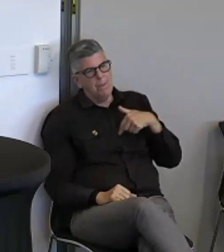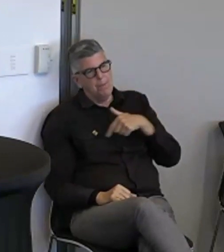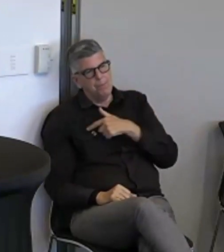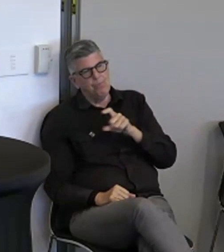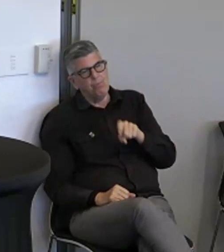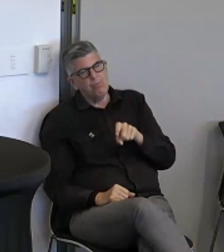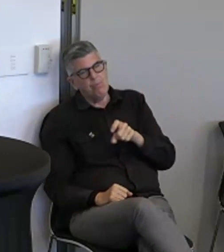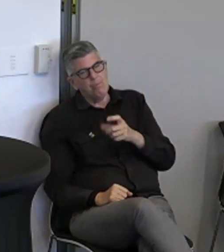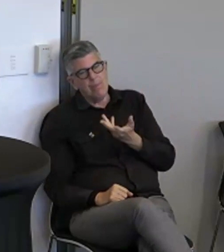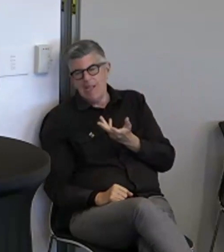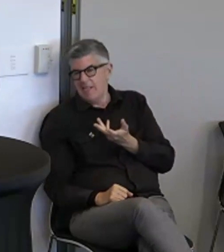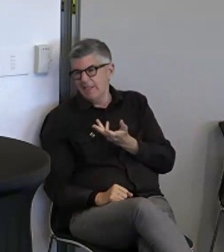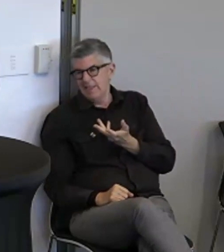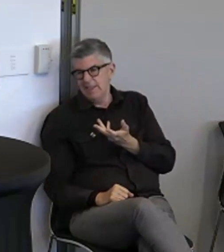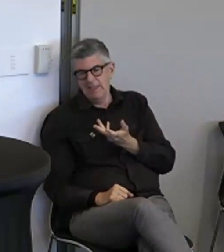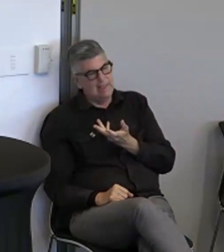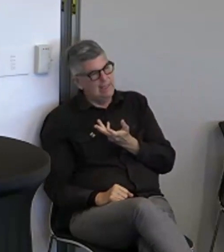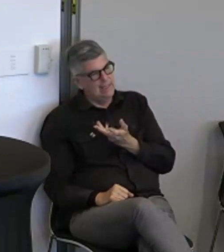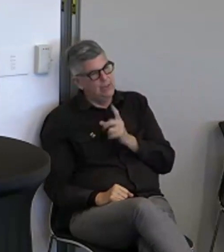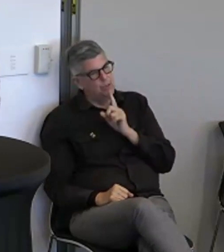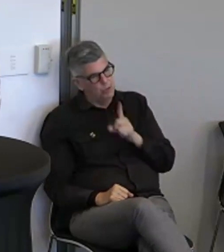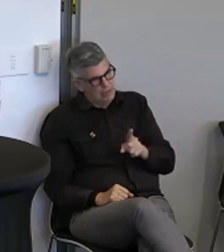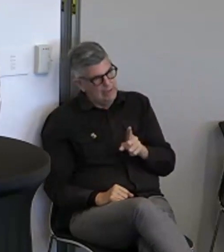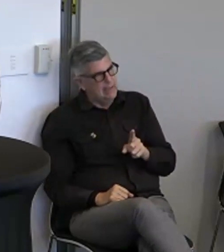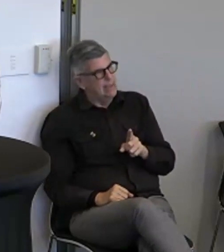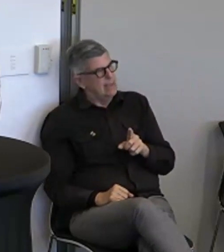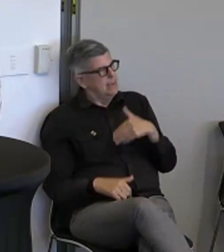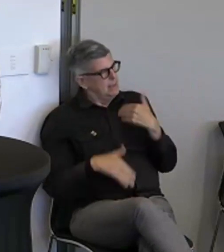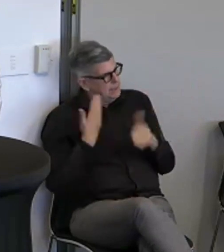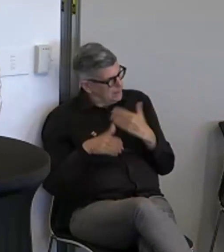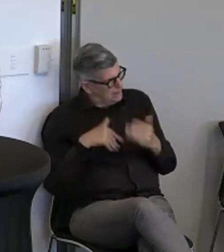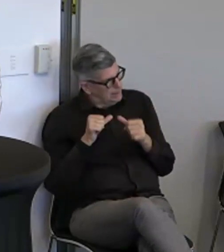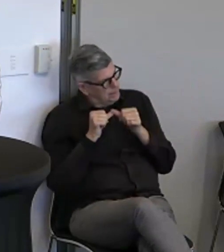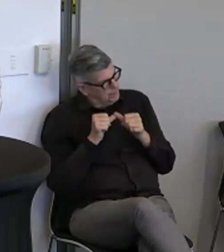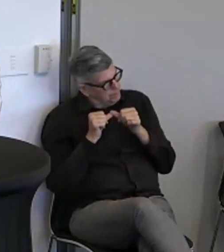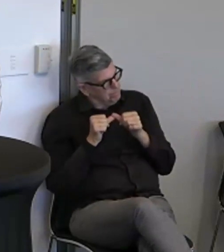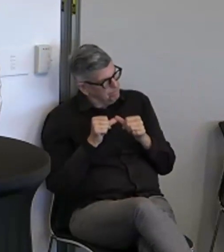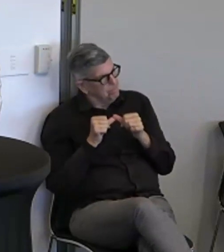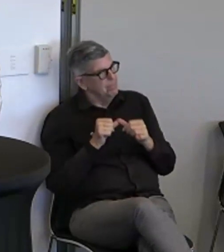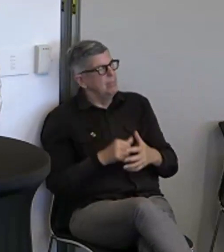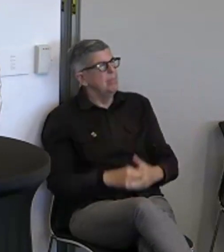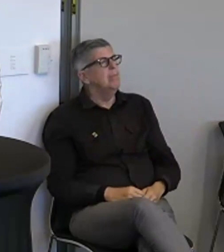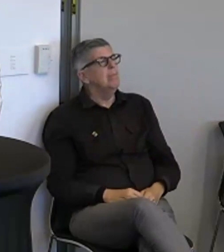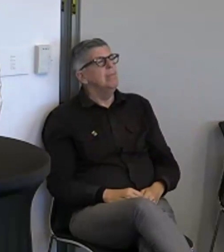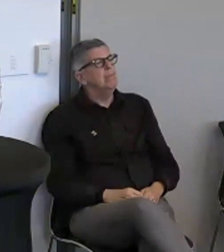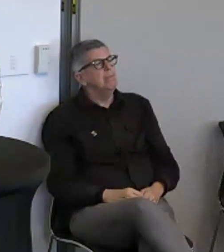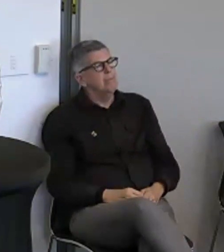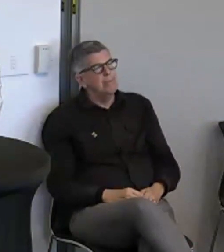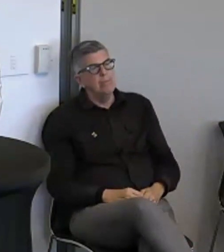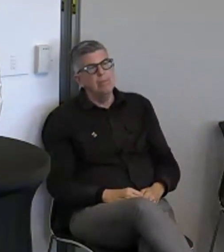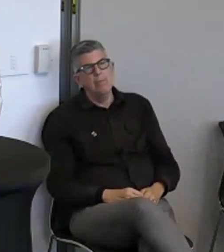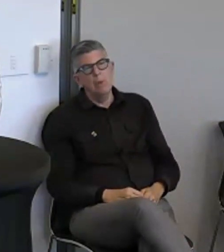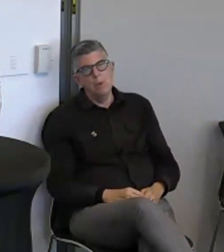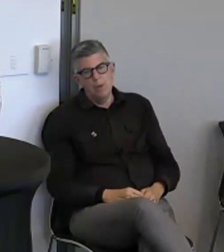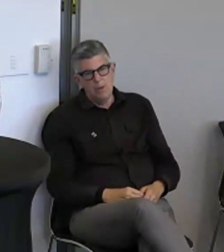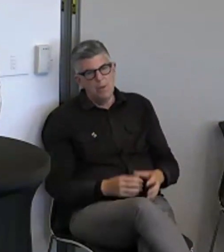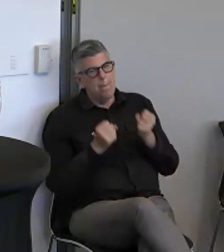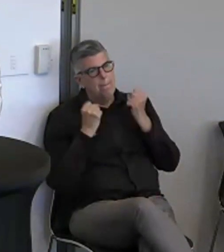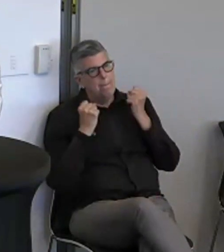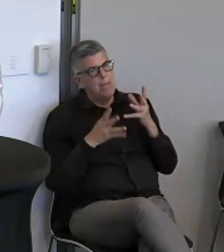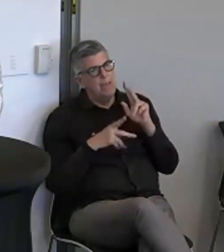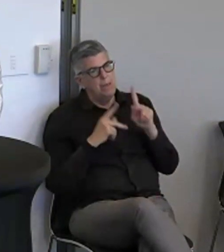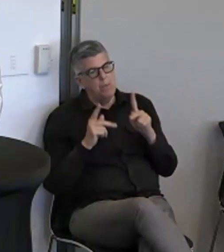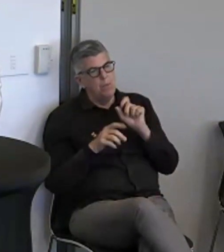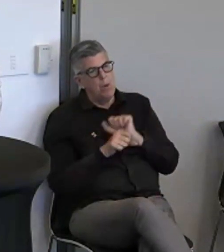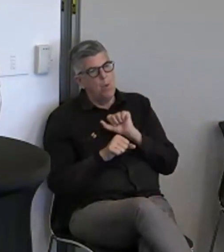you know, step on the gas and go even harder at addressing the problem. There are a lot of people working in this space to